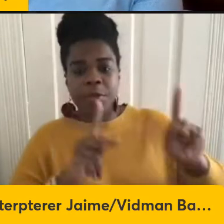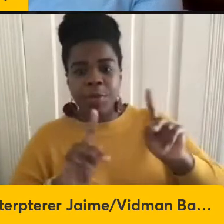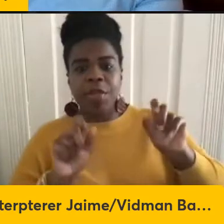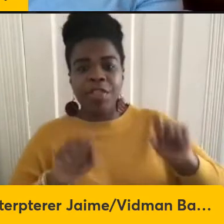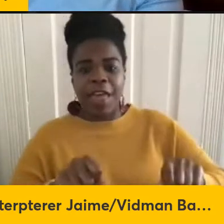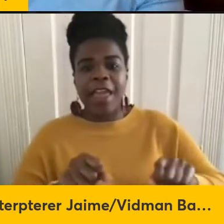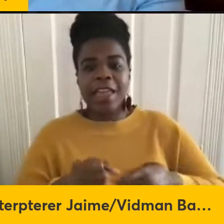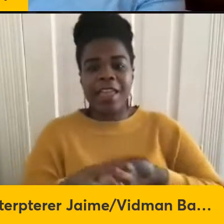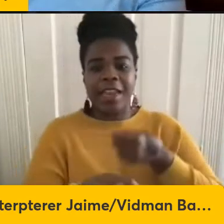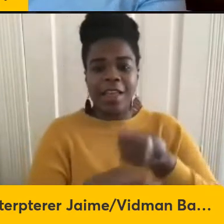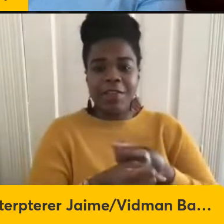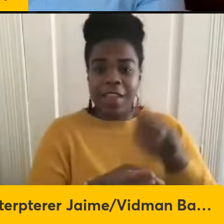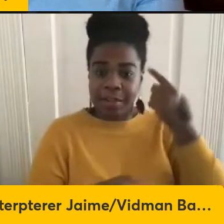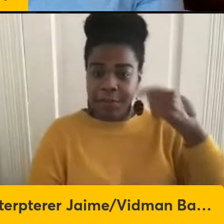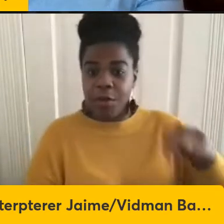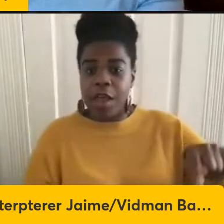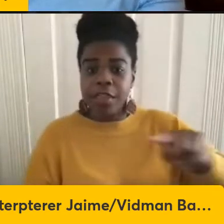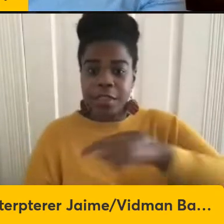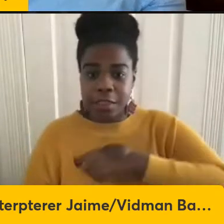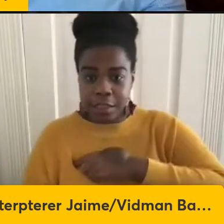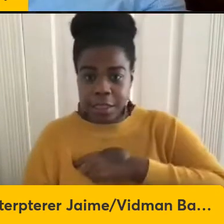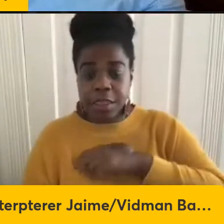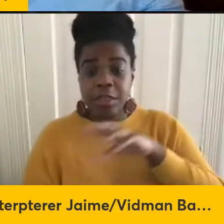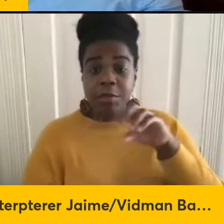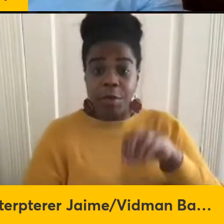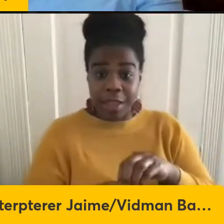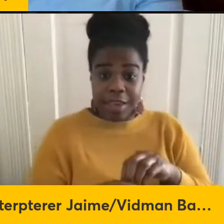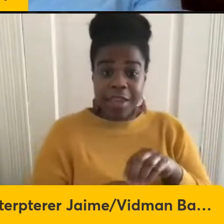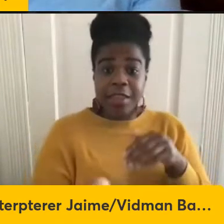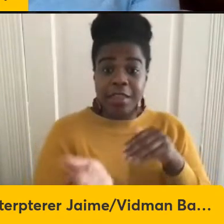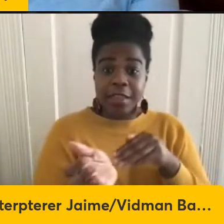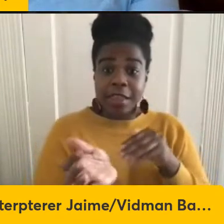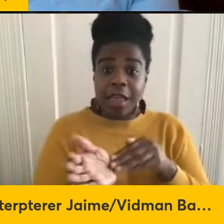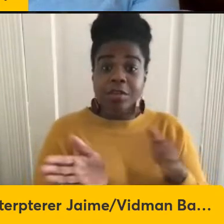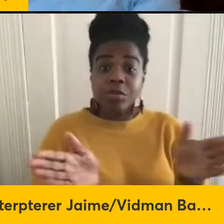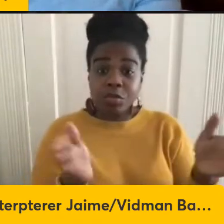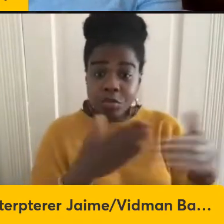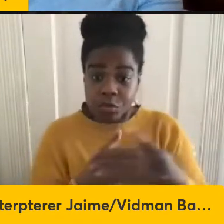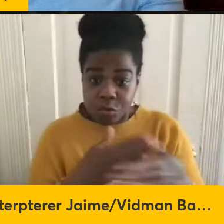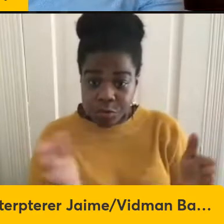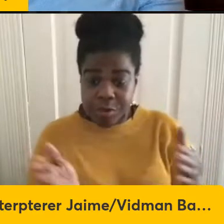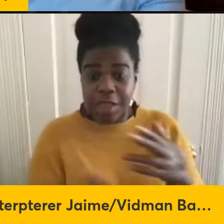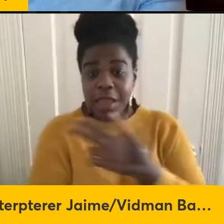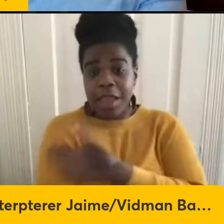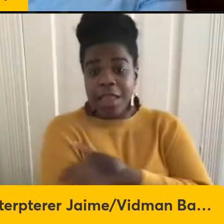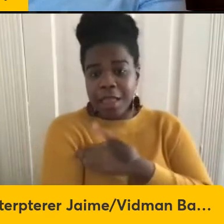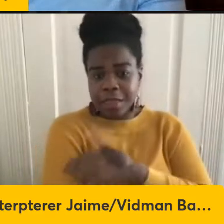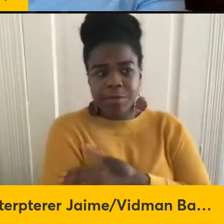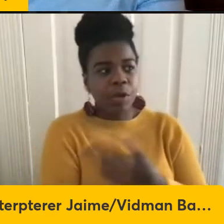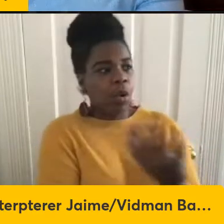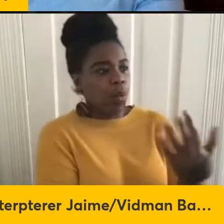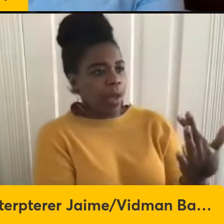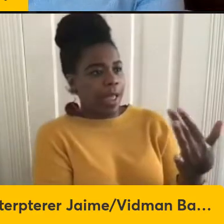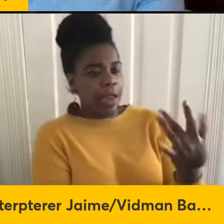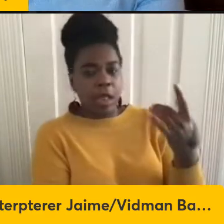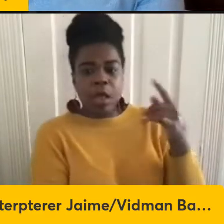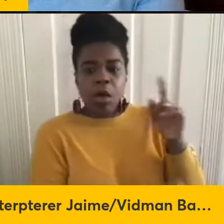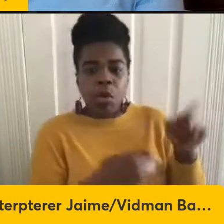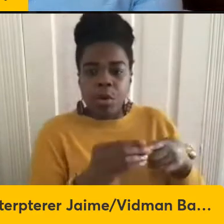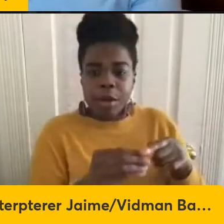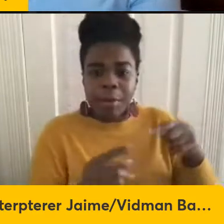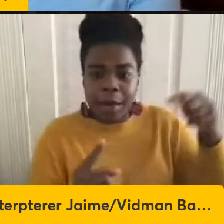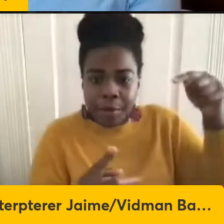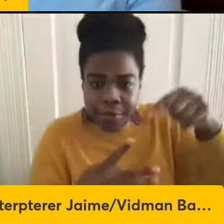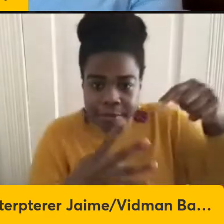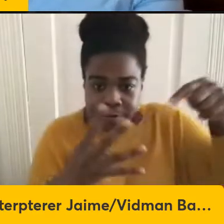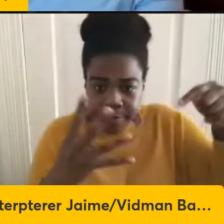advocate for us, to be able to go into those doctors' rooms, into those hospitals, to say, hang on a minute, what about this? So